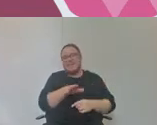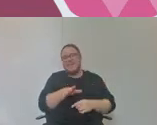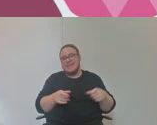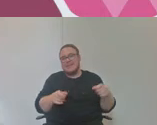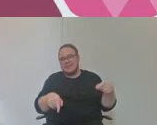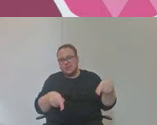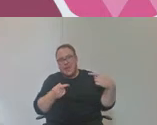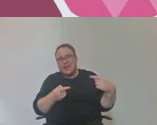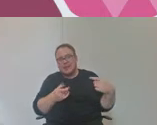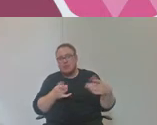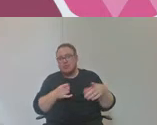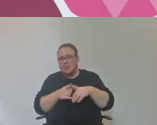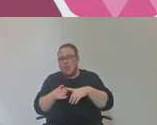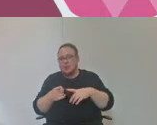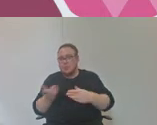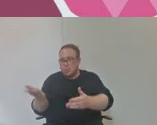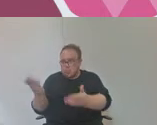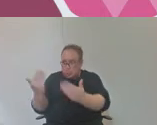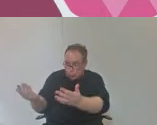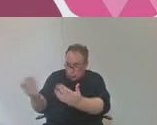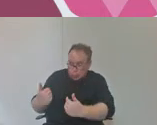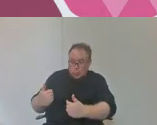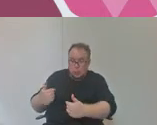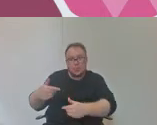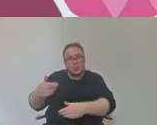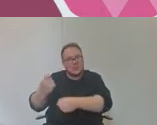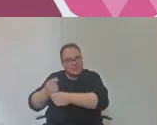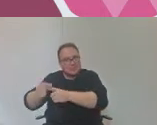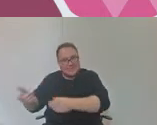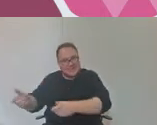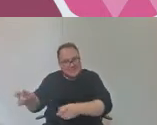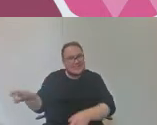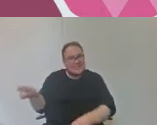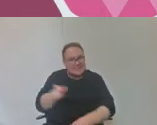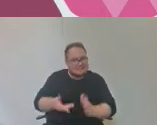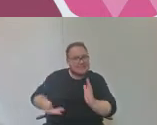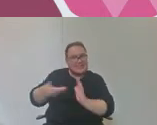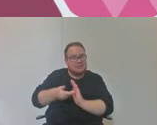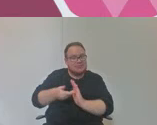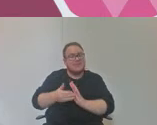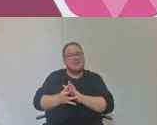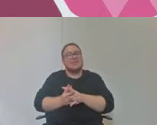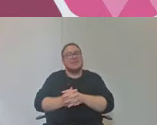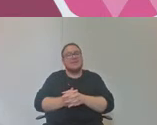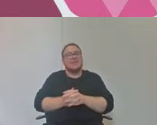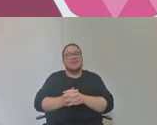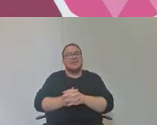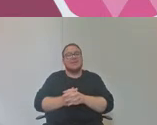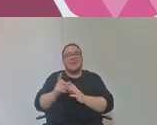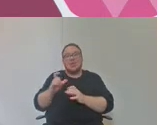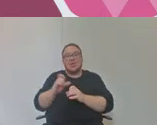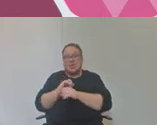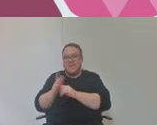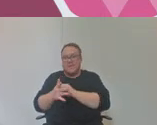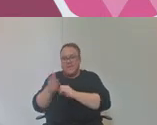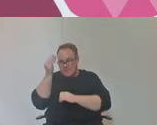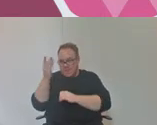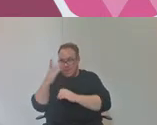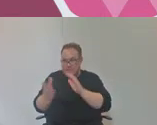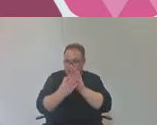time. And part of what we learned through COVID is a different model of providing general practice, less reliant upon GPs, more about a